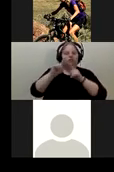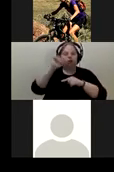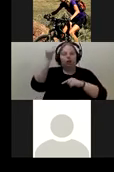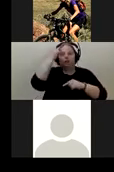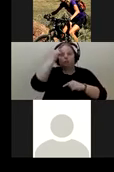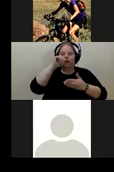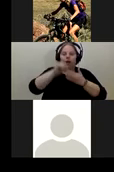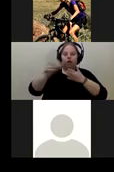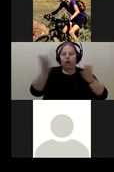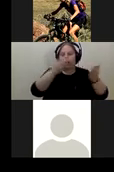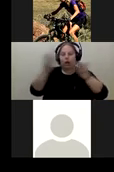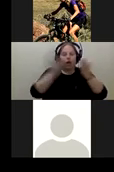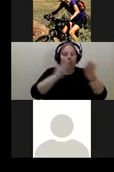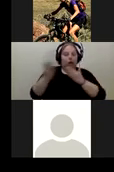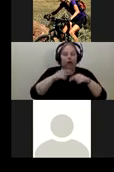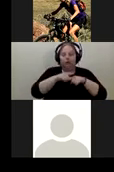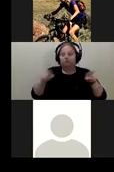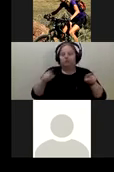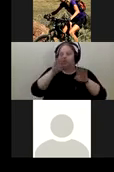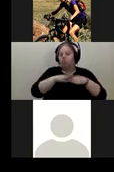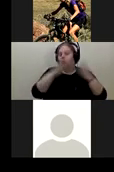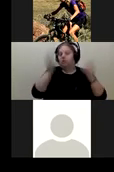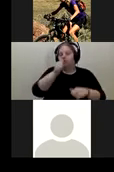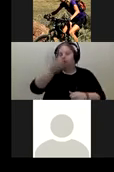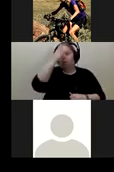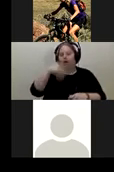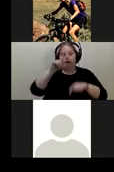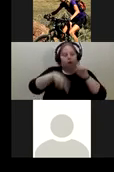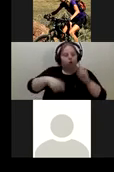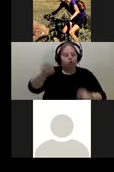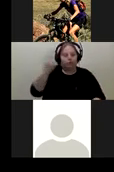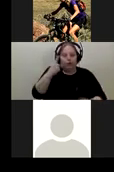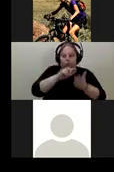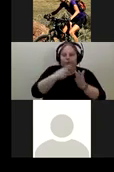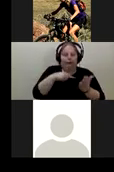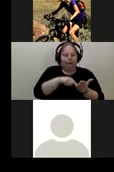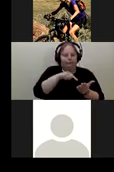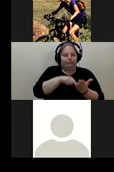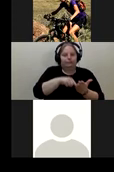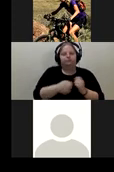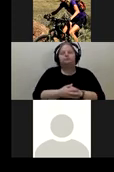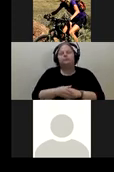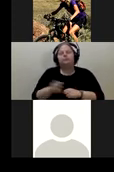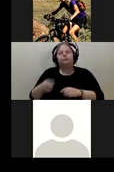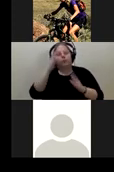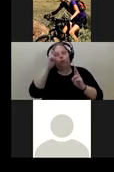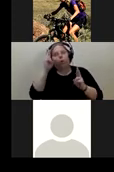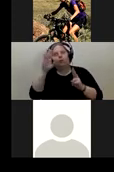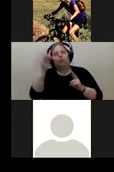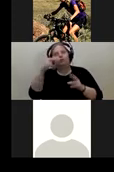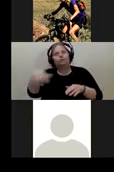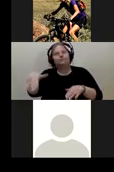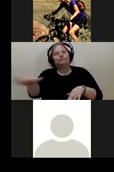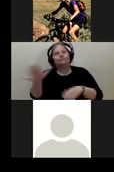letters from that he just doesn't open because he can barely understand him at this point. And she's hoping that he'll just go away.